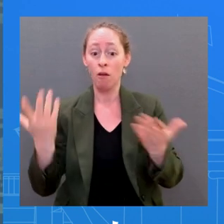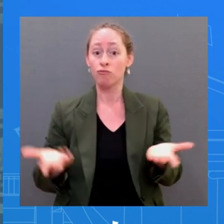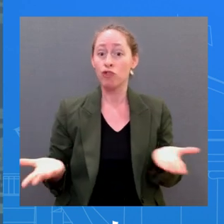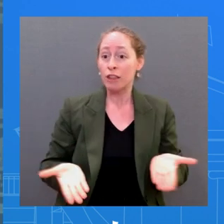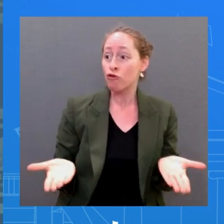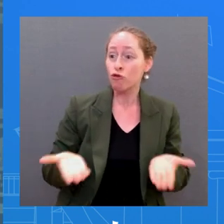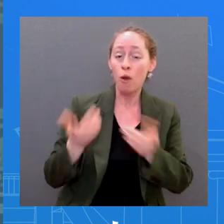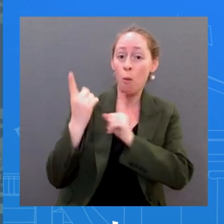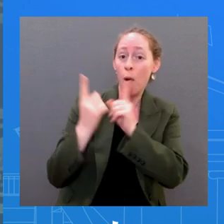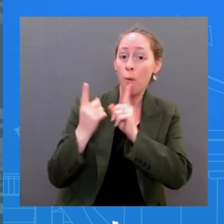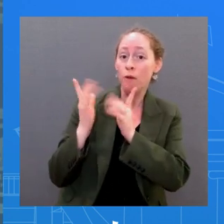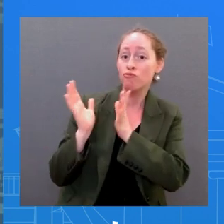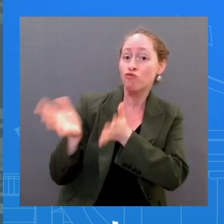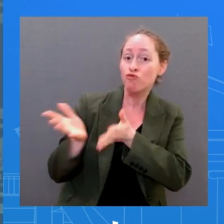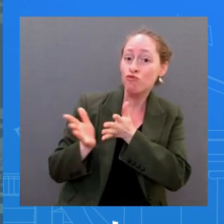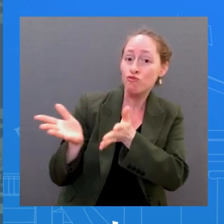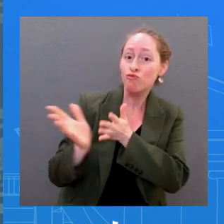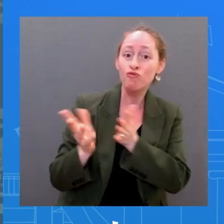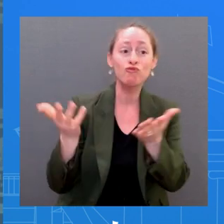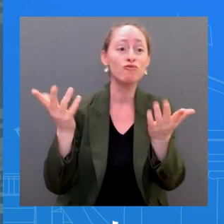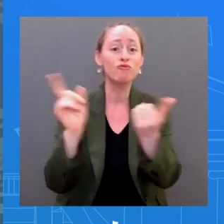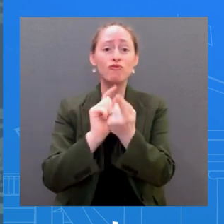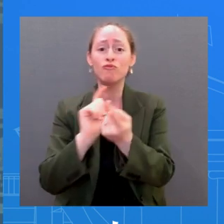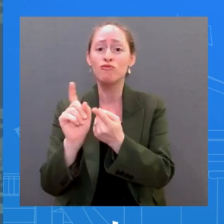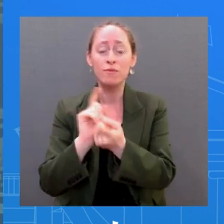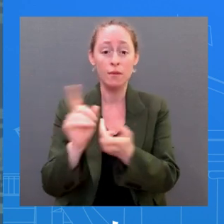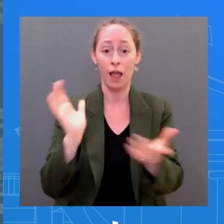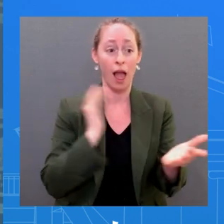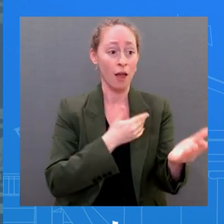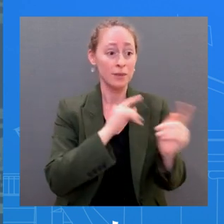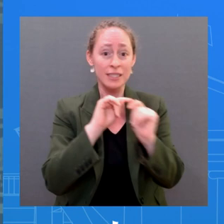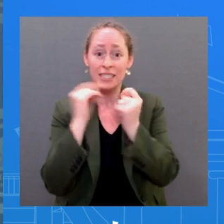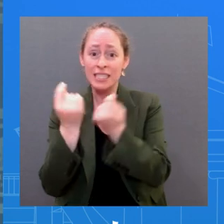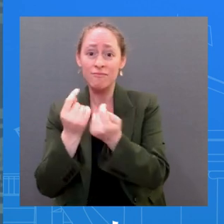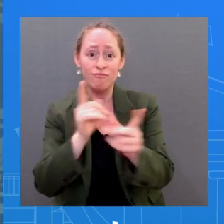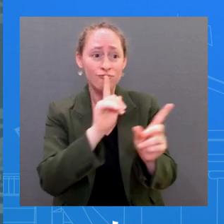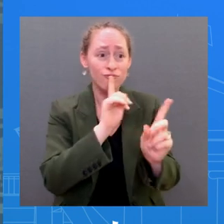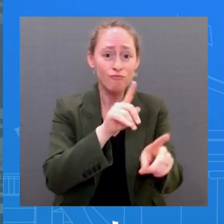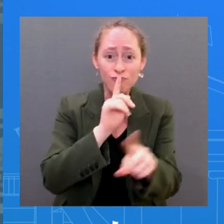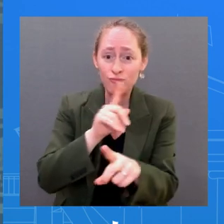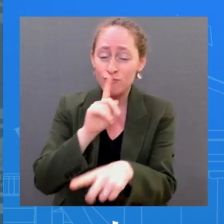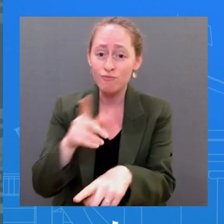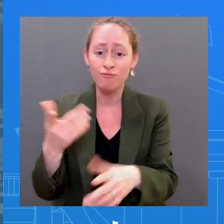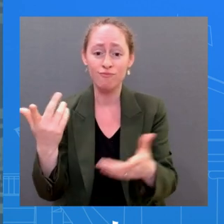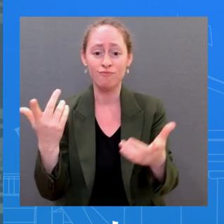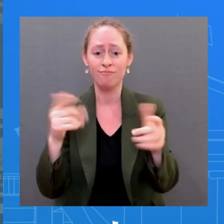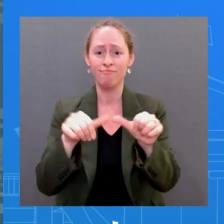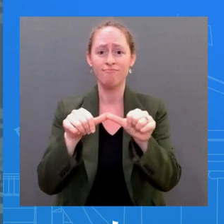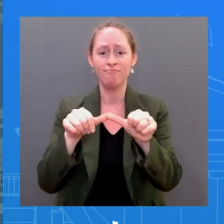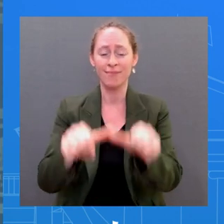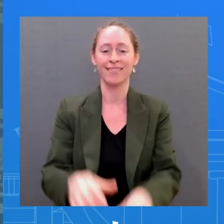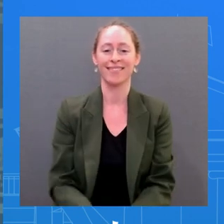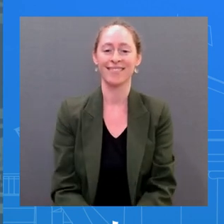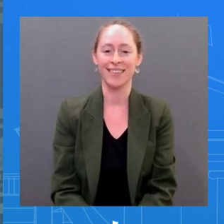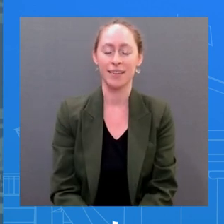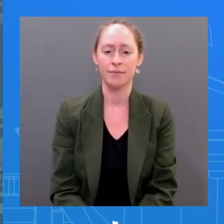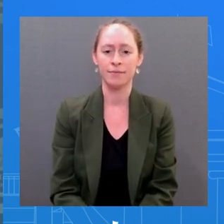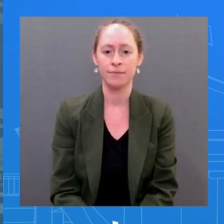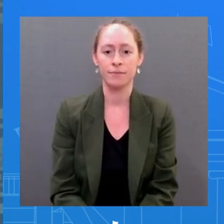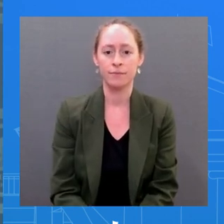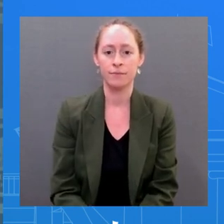does this on a daily basis. So with that, I wanted to just come in and take additional questions for a few more minutes.